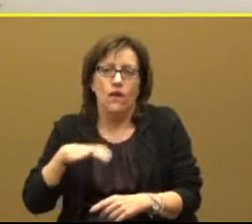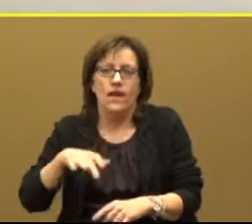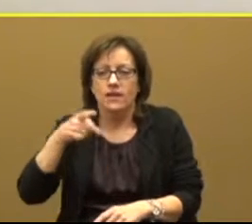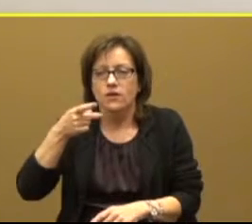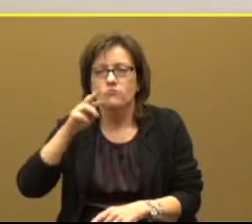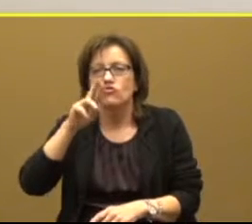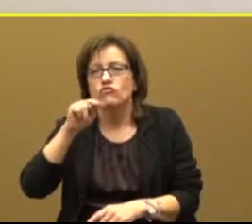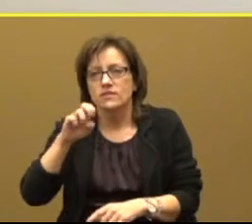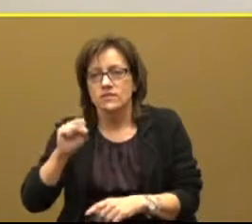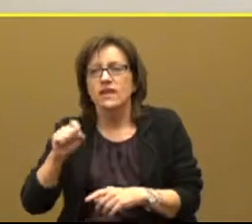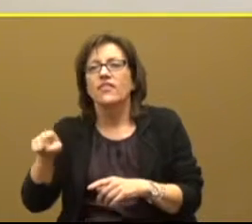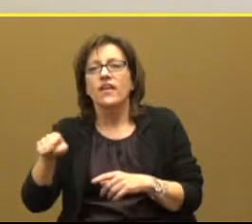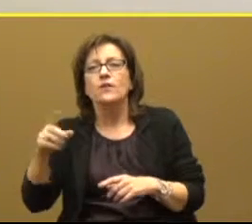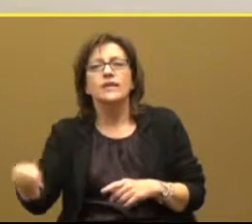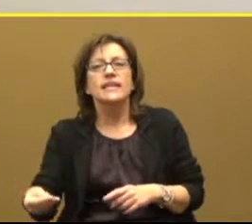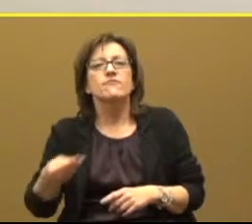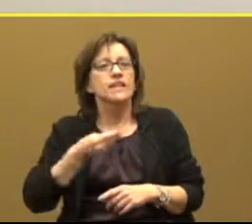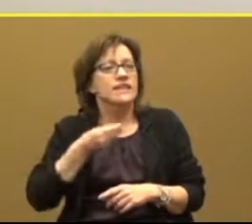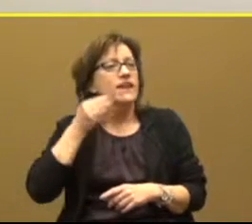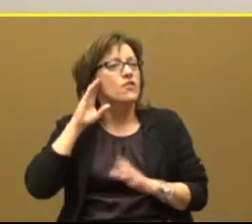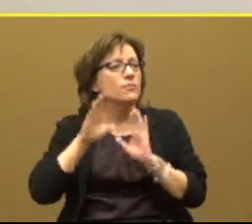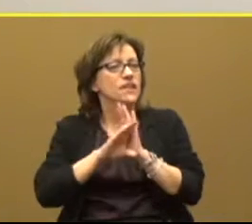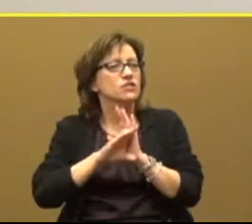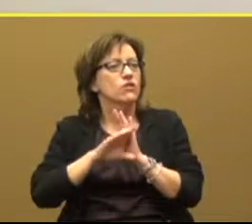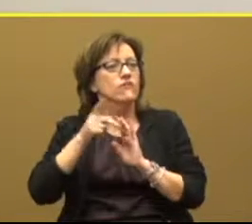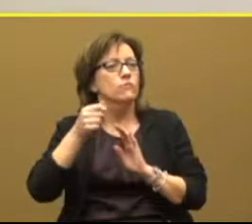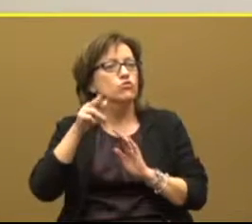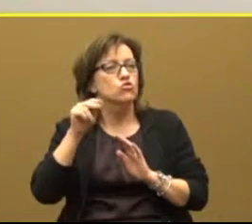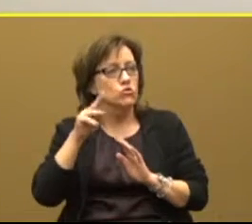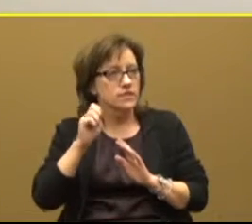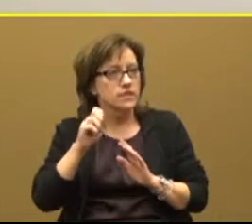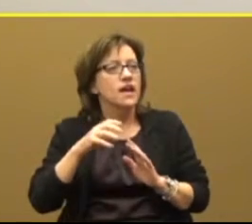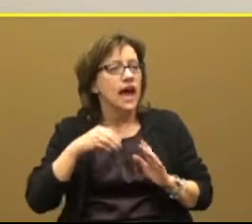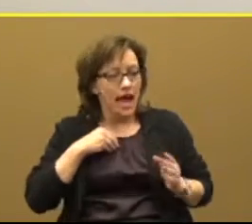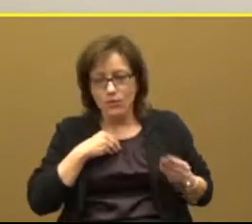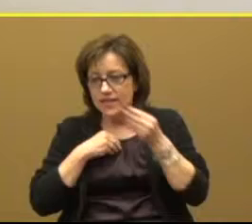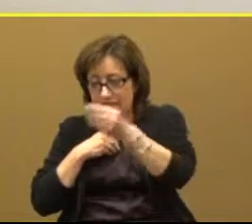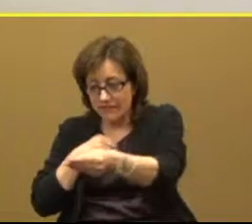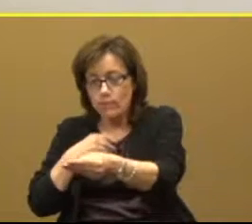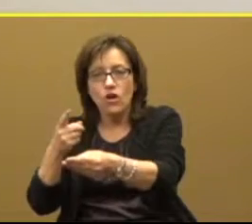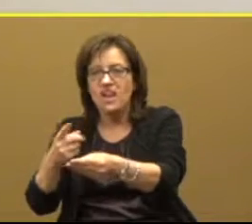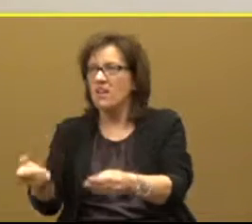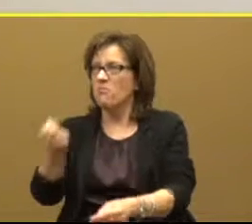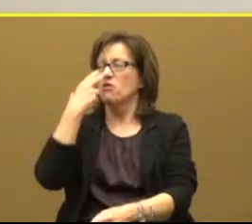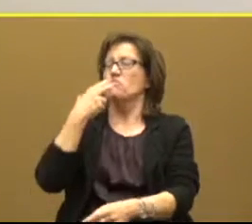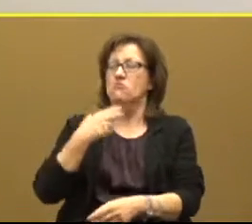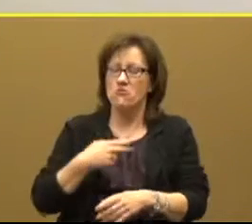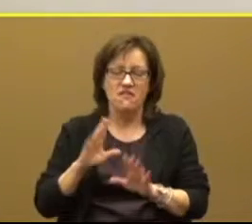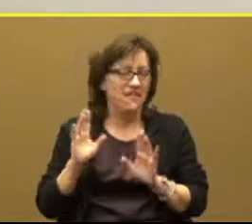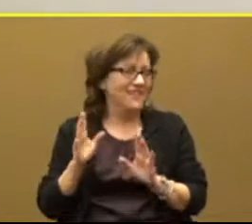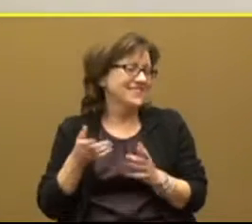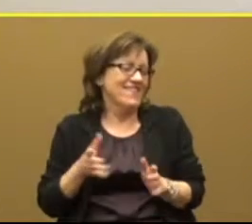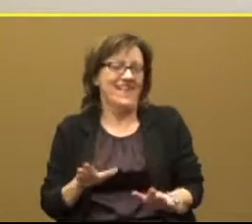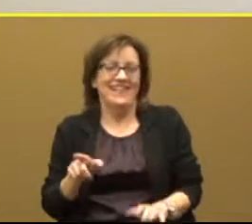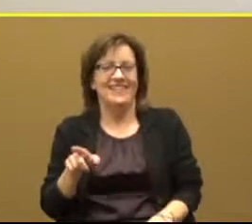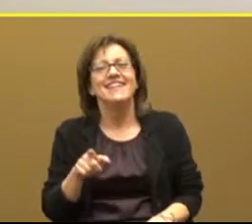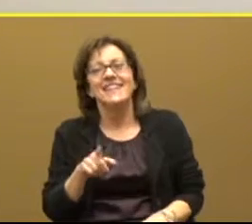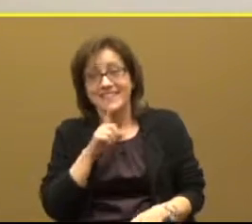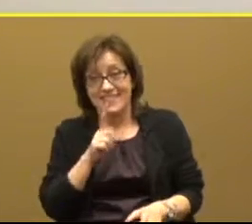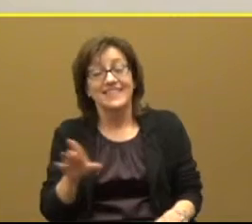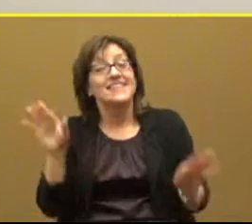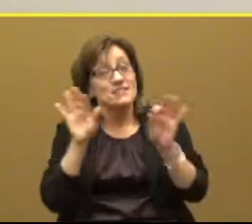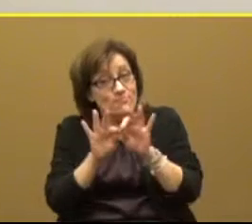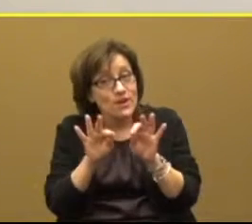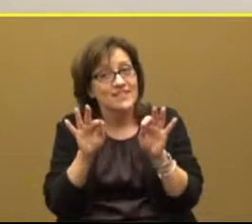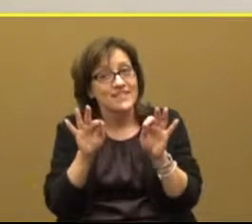would hand me the picture of a prune, and I would hand them a prune, and that would quickly get launched at my face, right? And so it is important